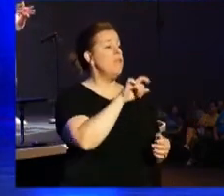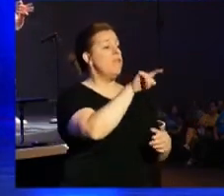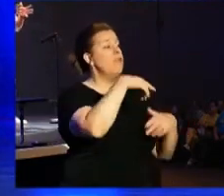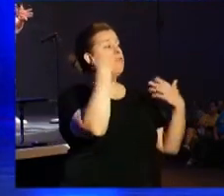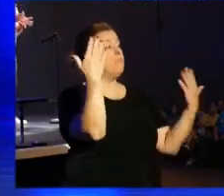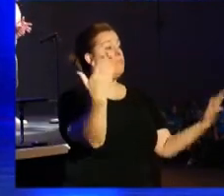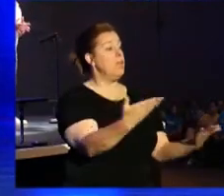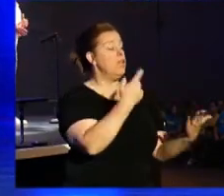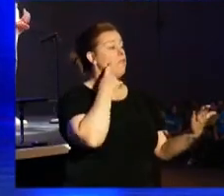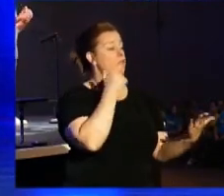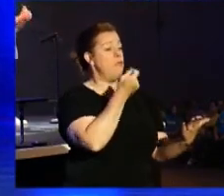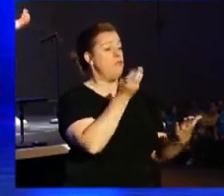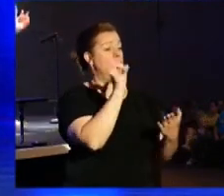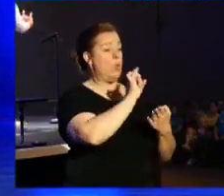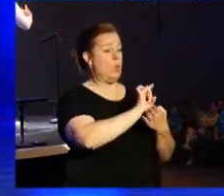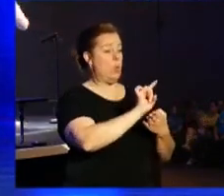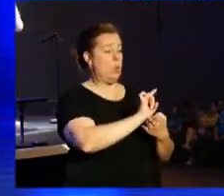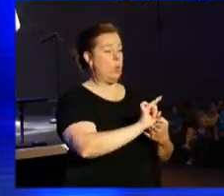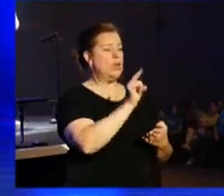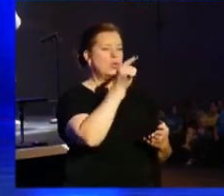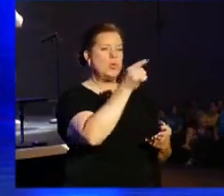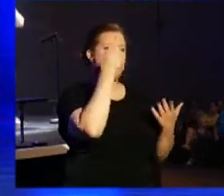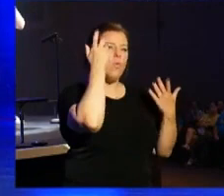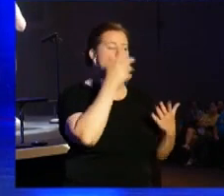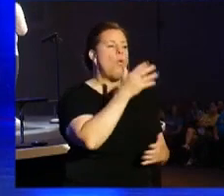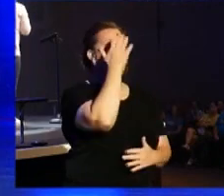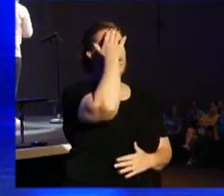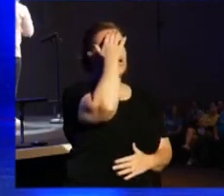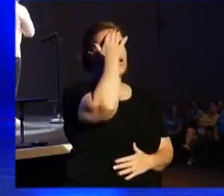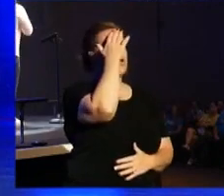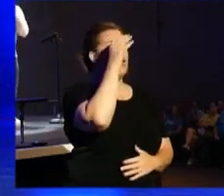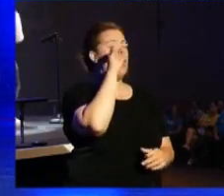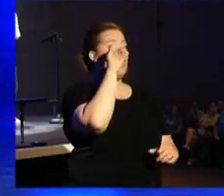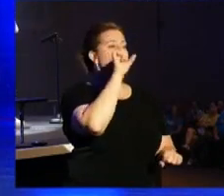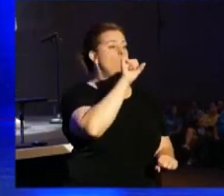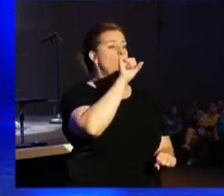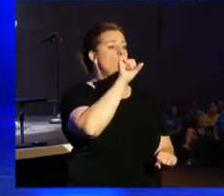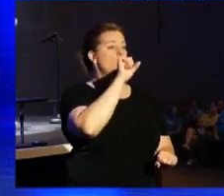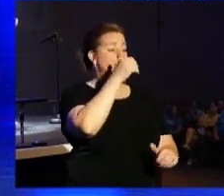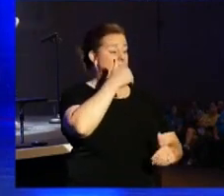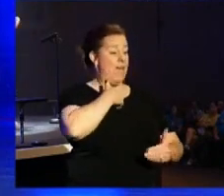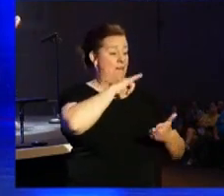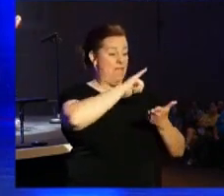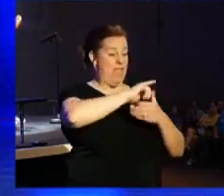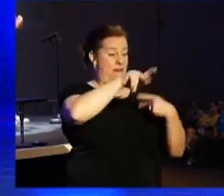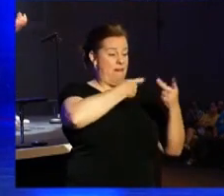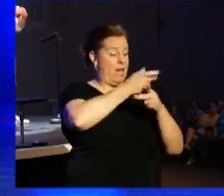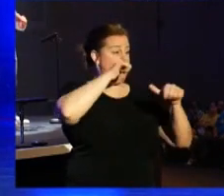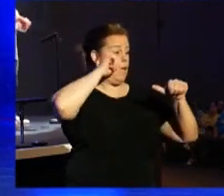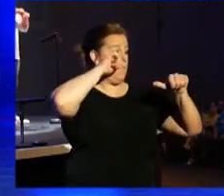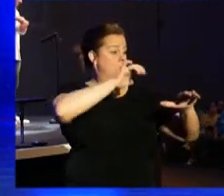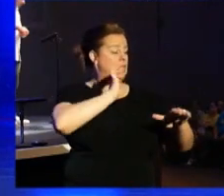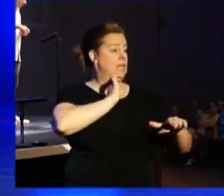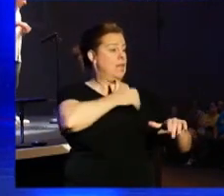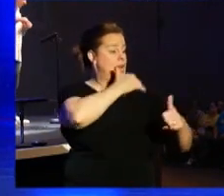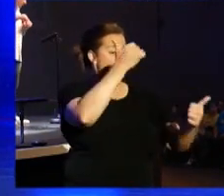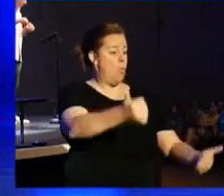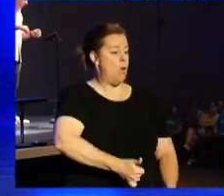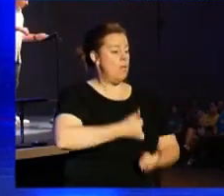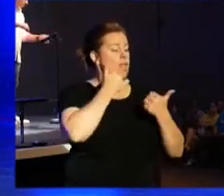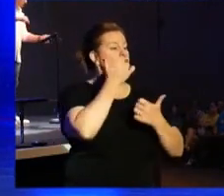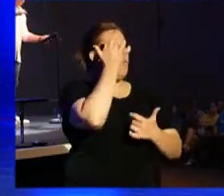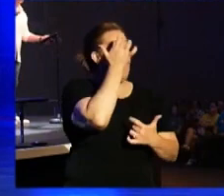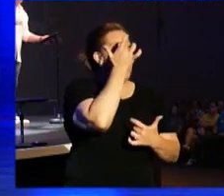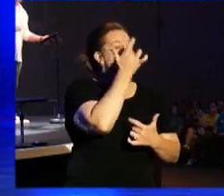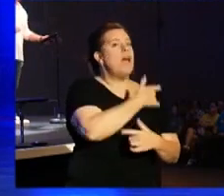weeks through our Thrive series, you know we can bear this kind of fruit in our lives because God has first